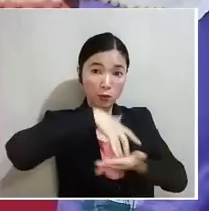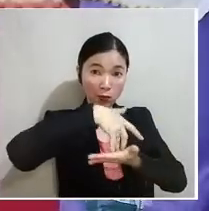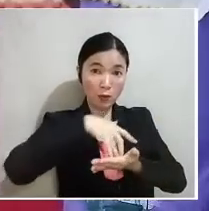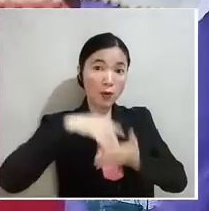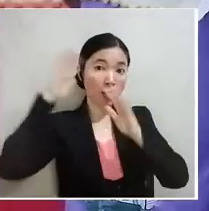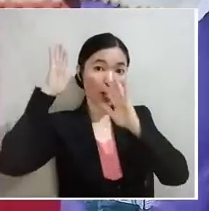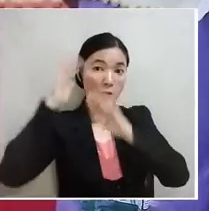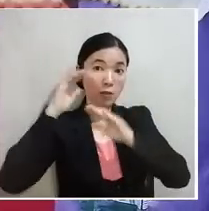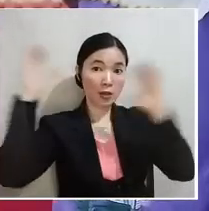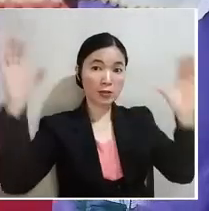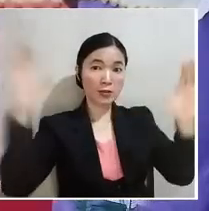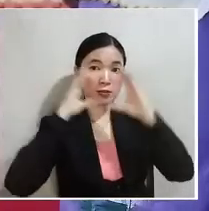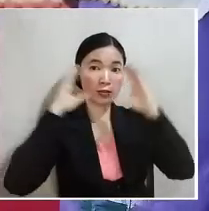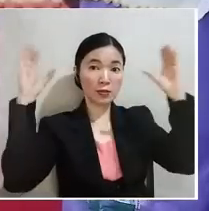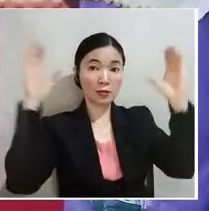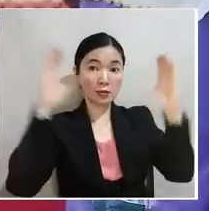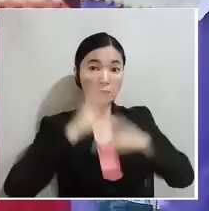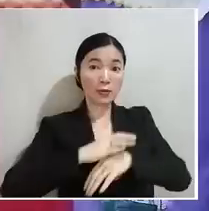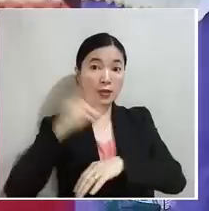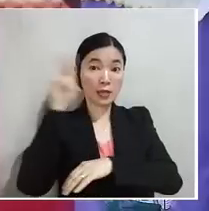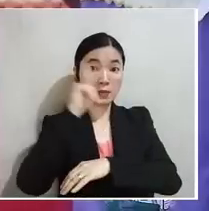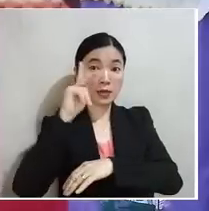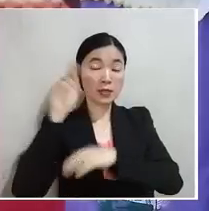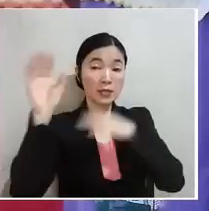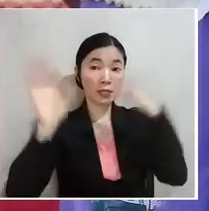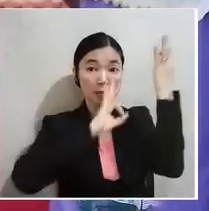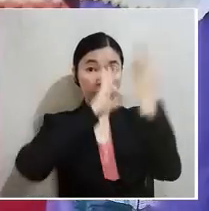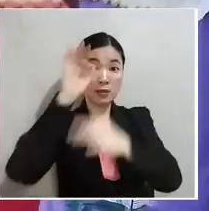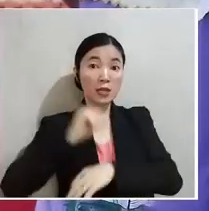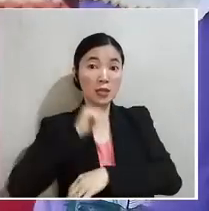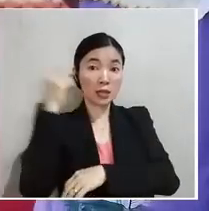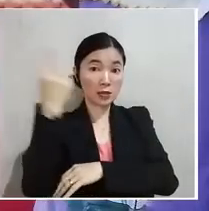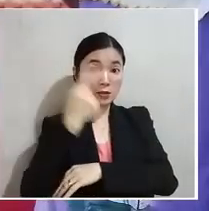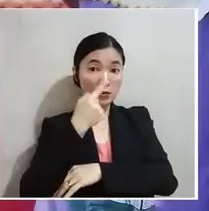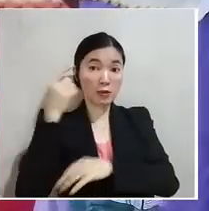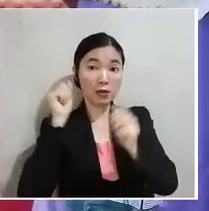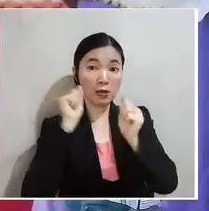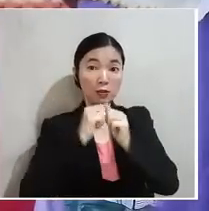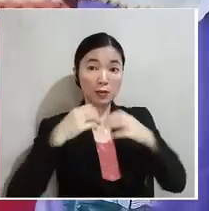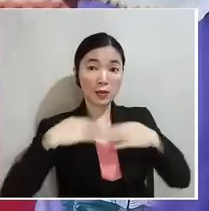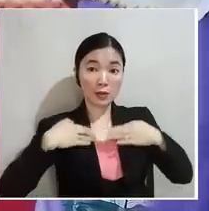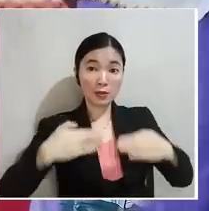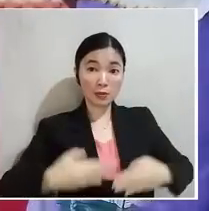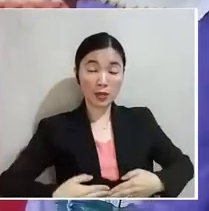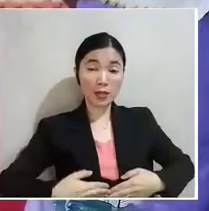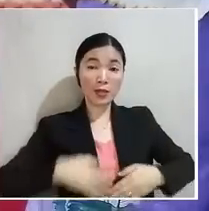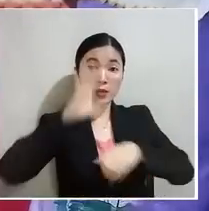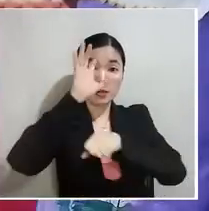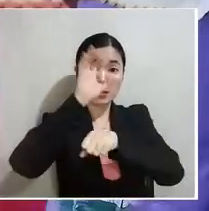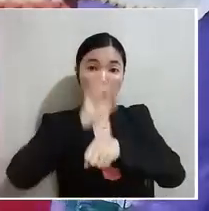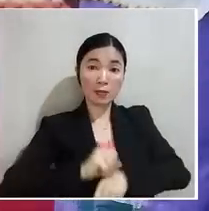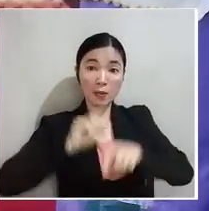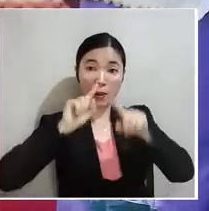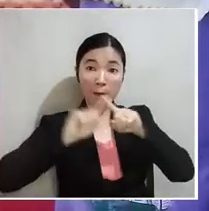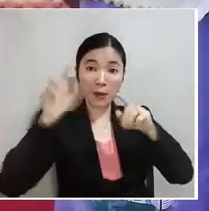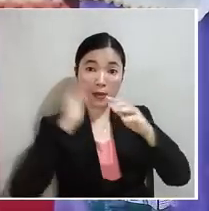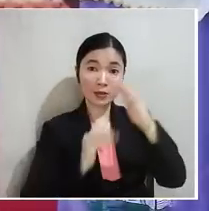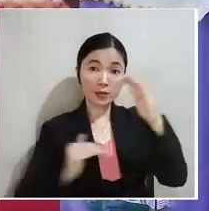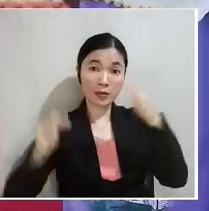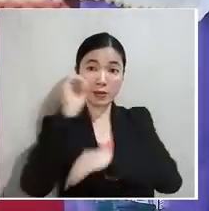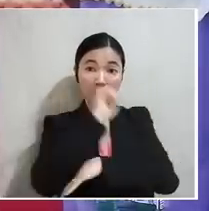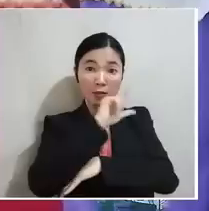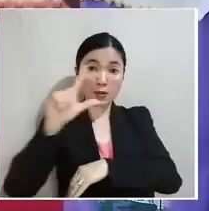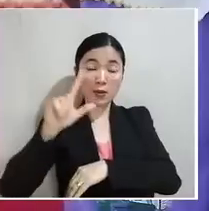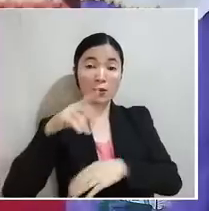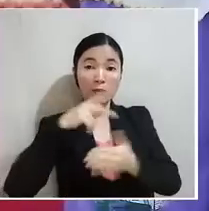the Paschal festivities not only with bodily observance, but above all with purity